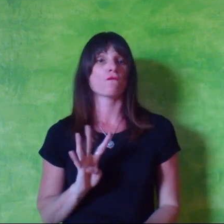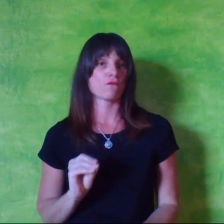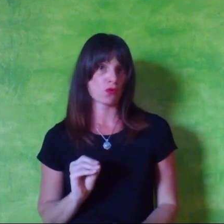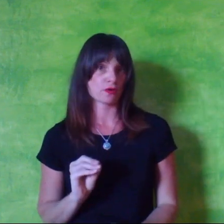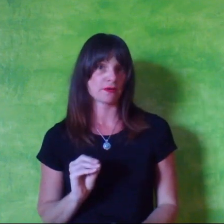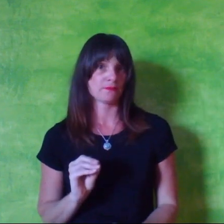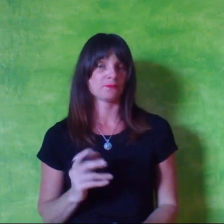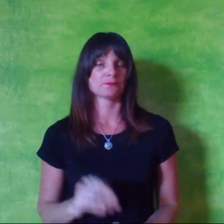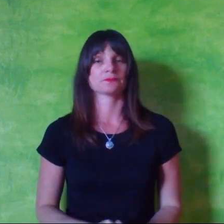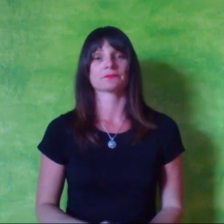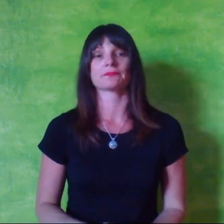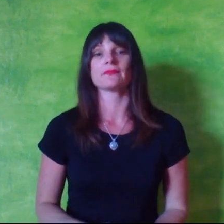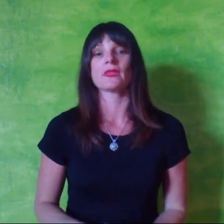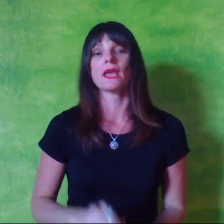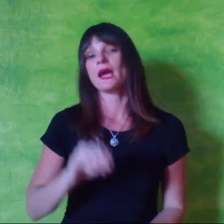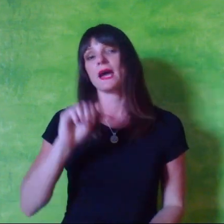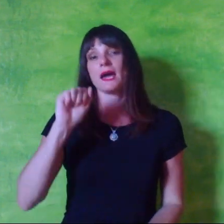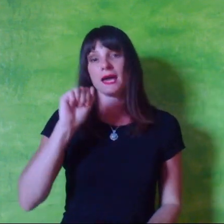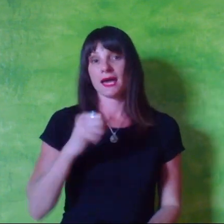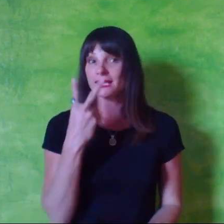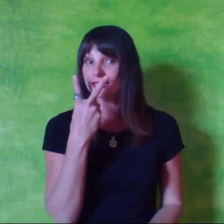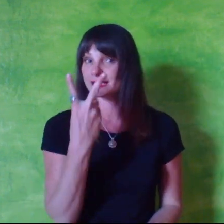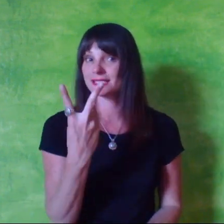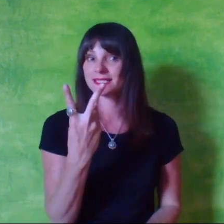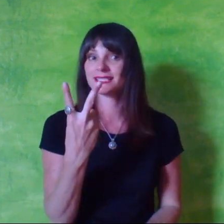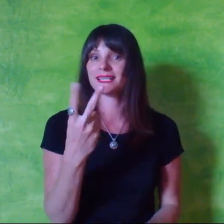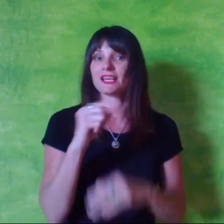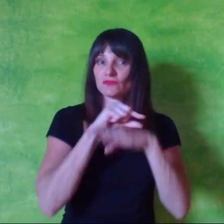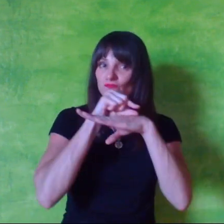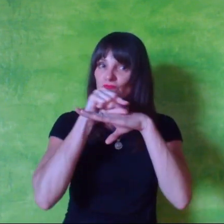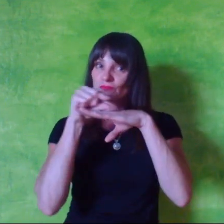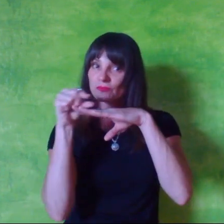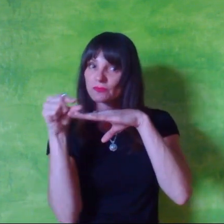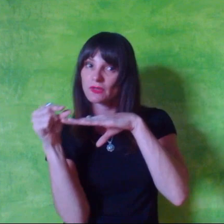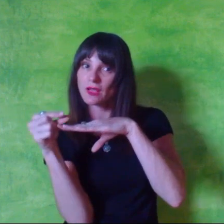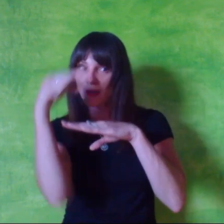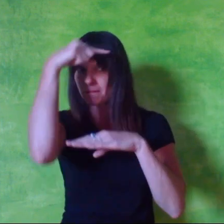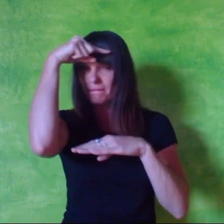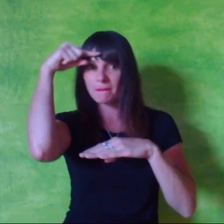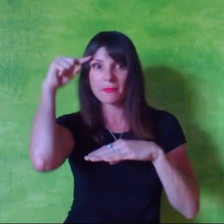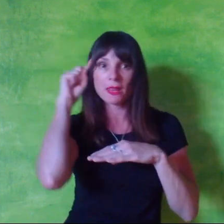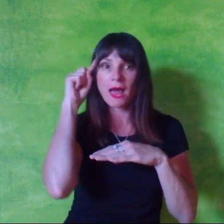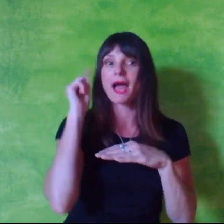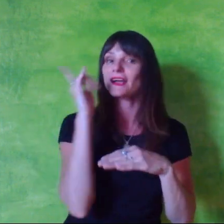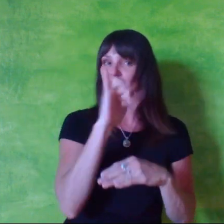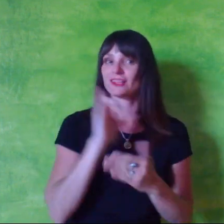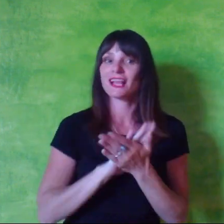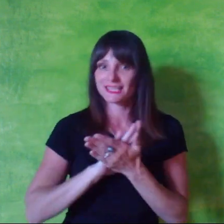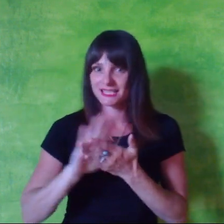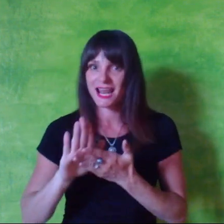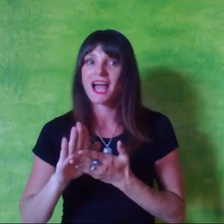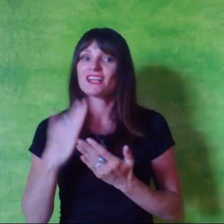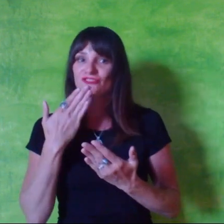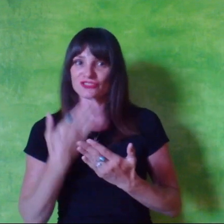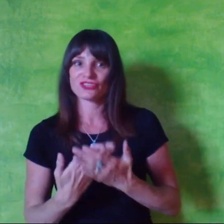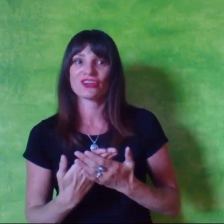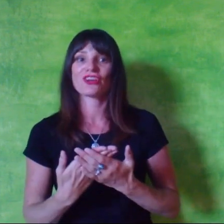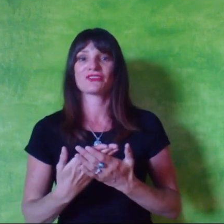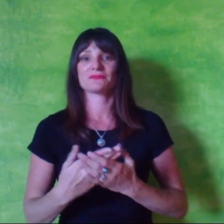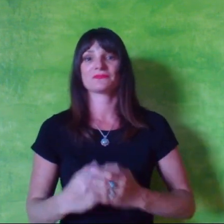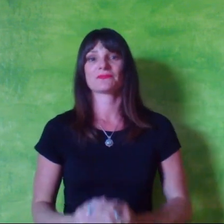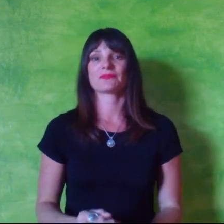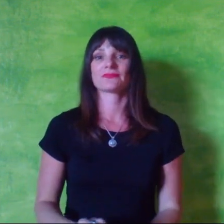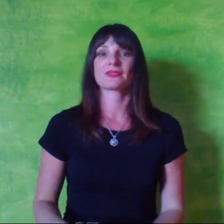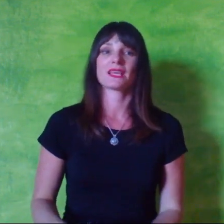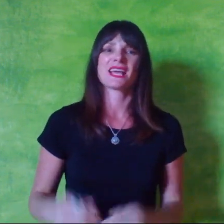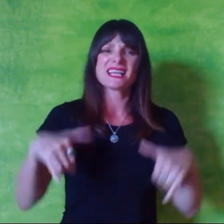the top edge of it here. It looks starting to look really nice, but I can tell already we've got a little bit of wet around here. So we'll put